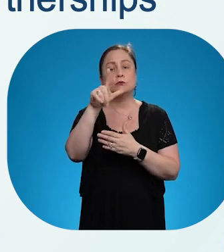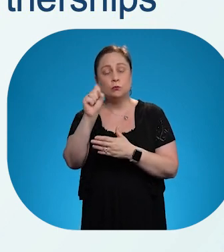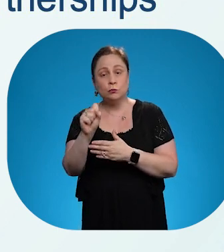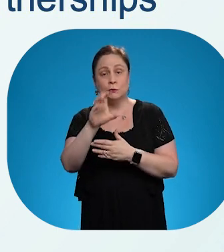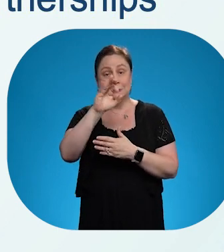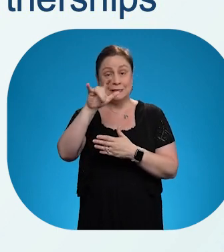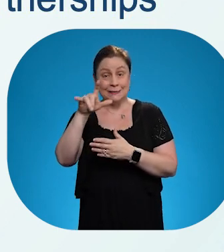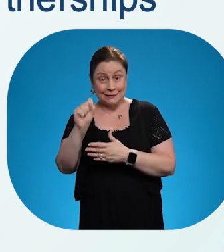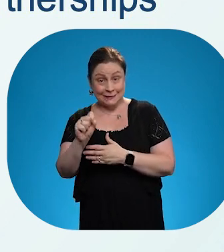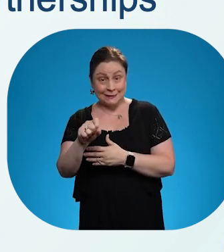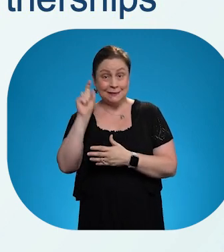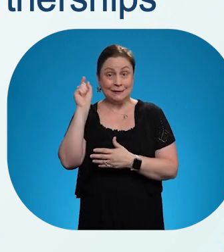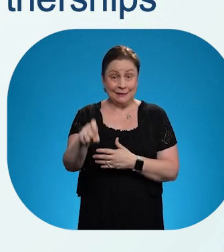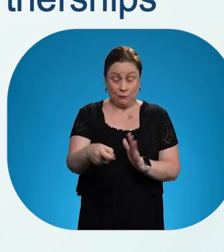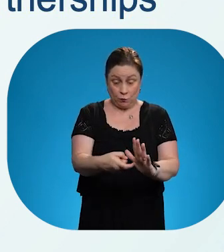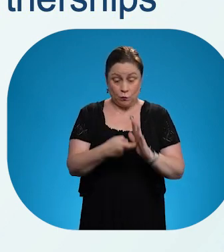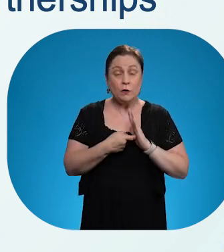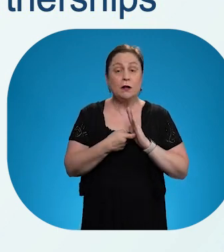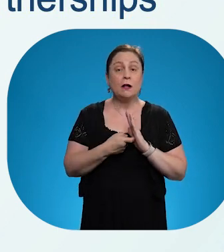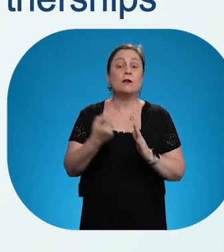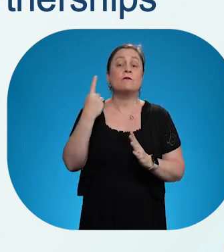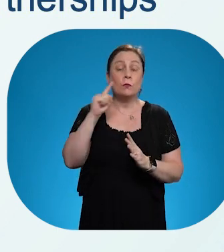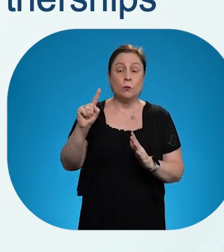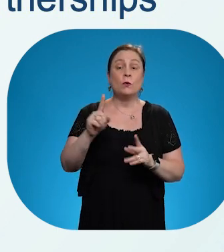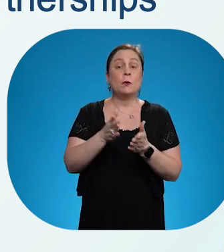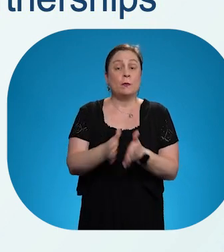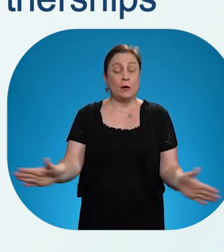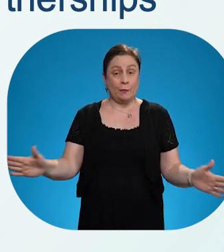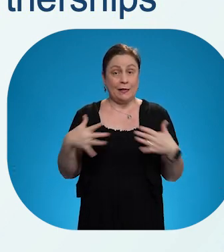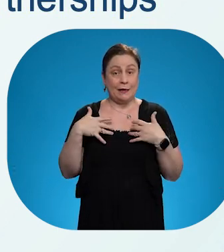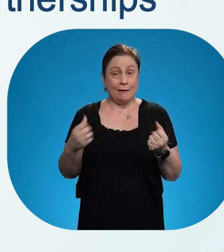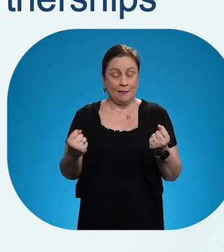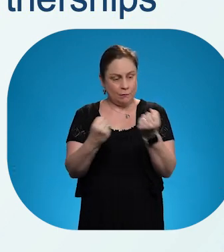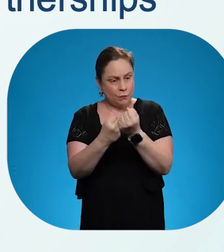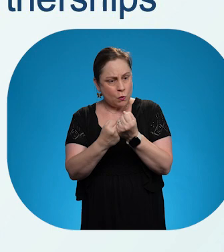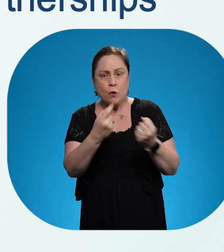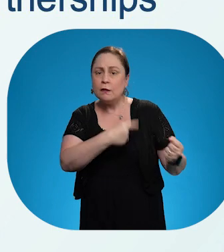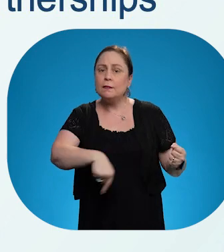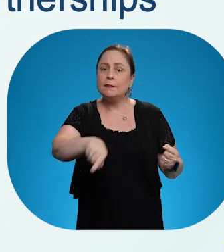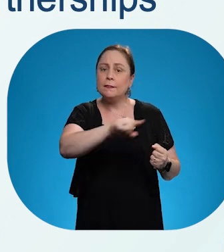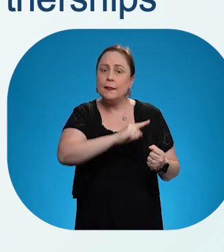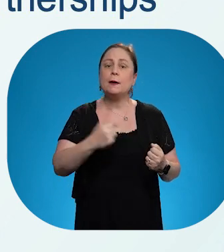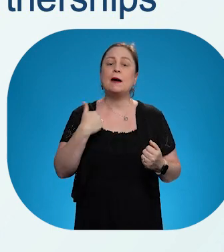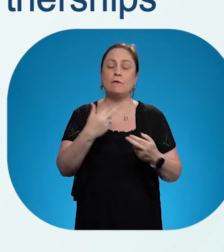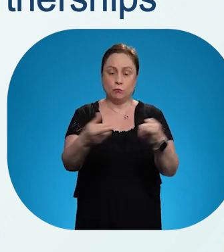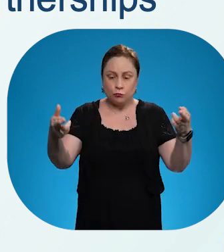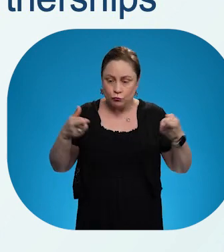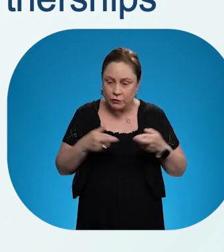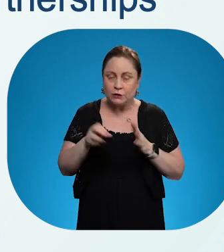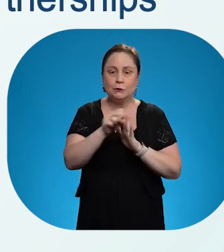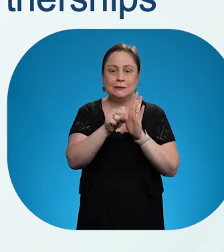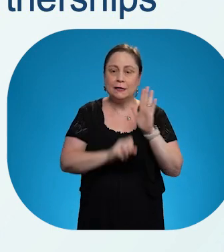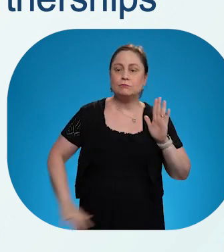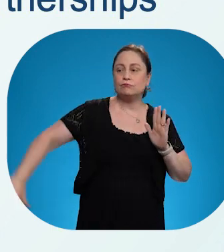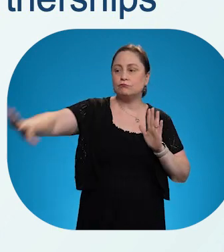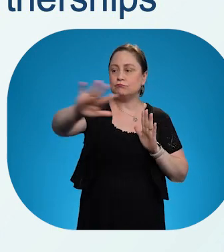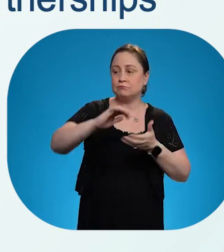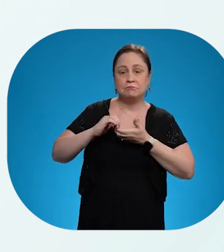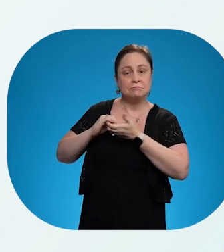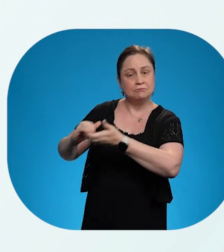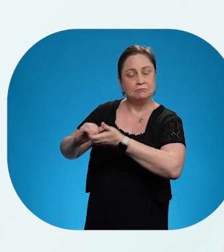to engage with public health and supporting CILs in creating regional and statewide public health coalitions and